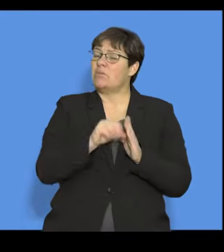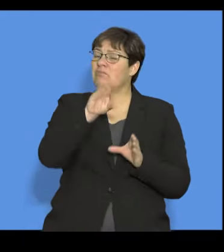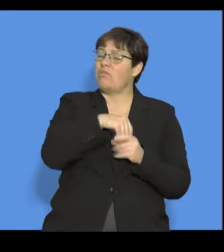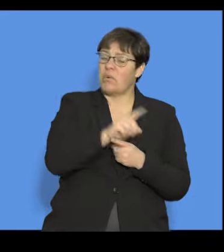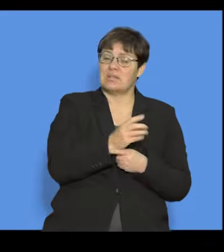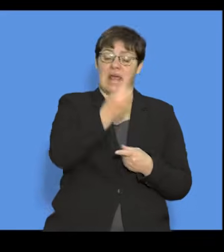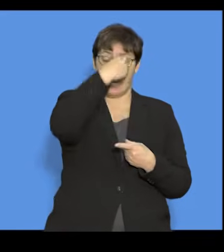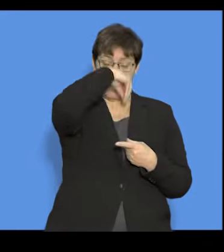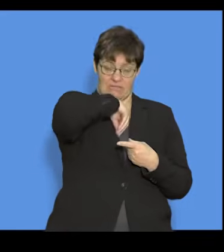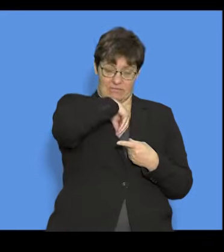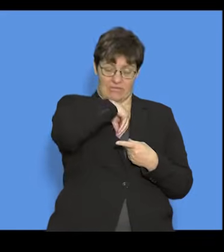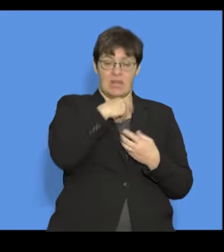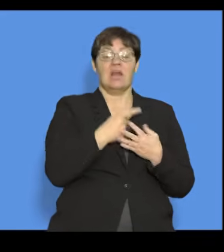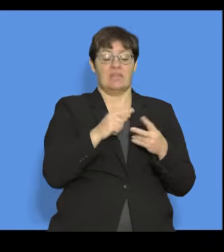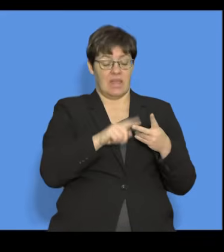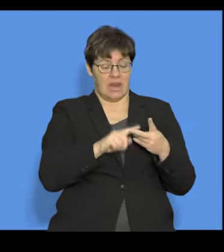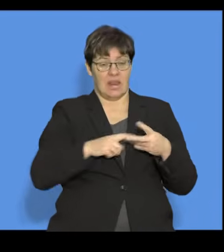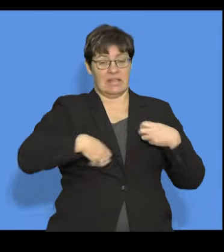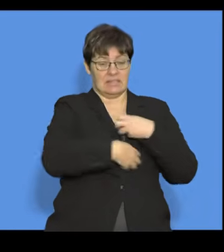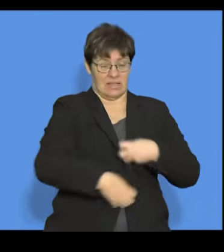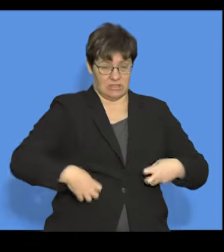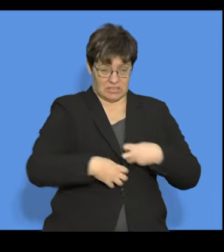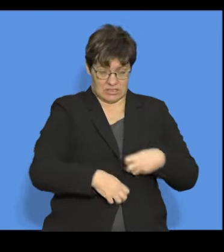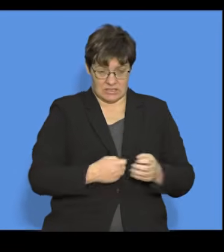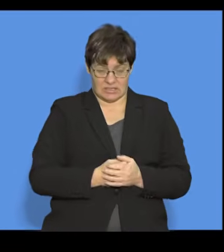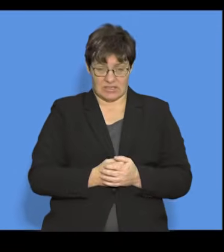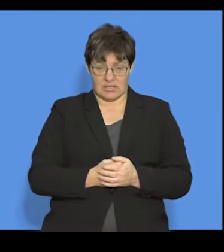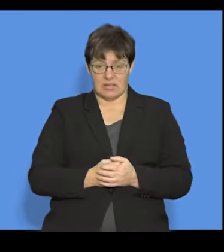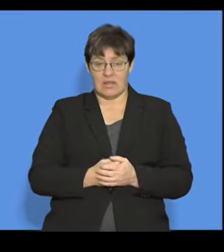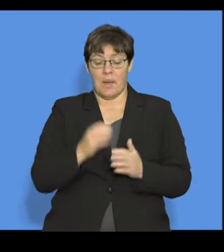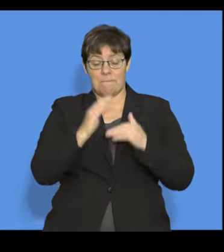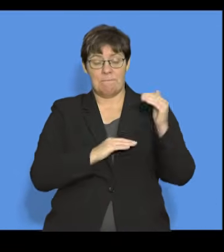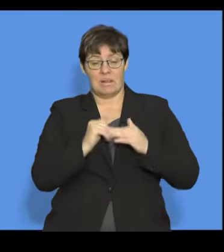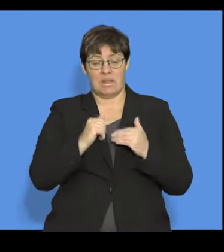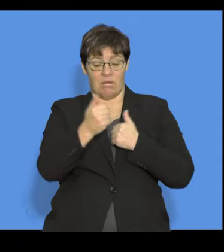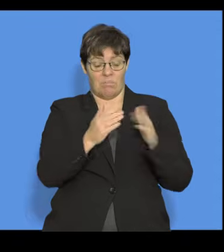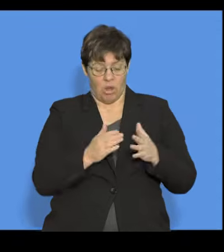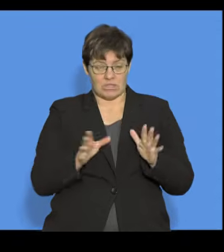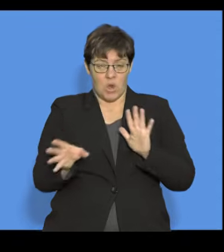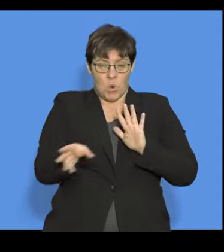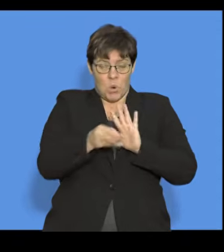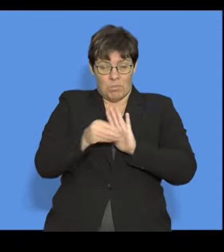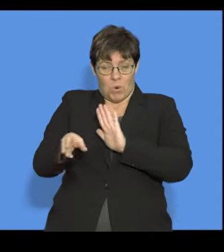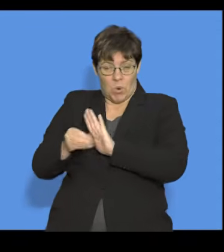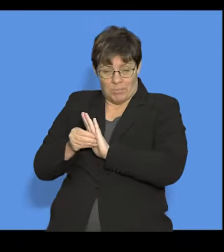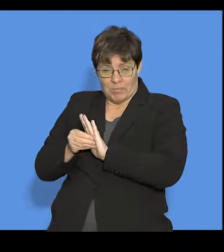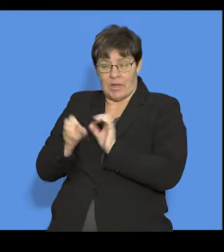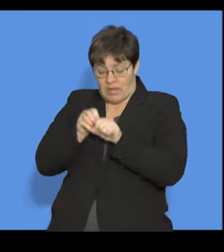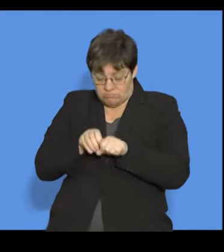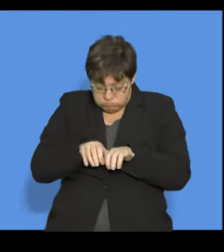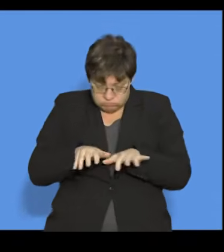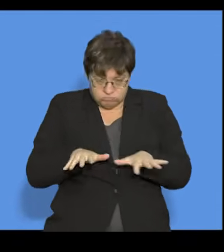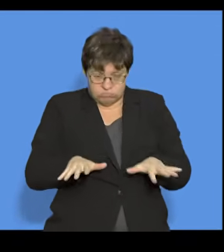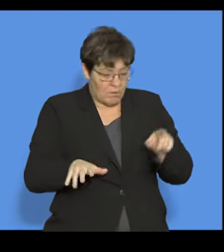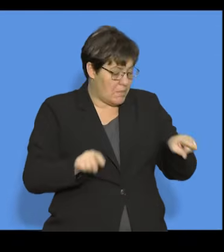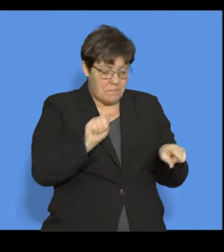food, digestion, breaking down the food, absorbing the building blocks, then assimilating